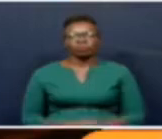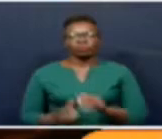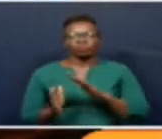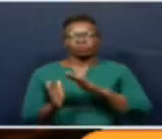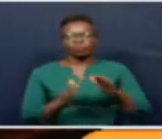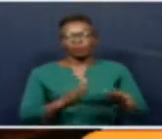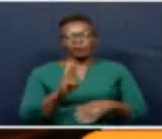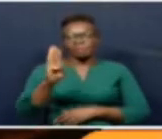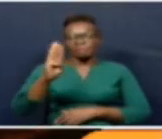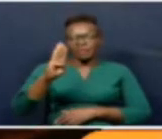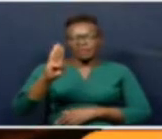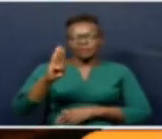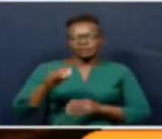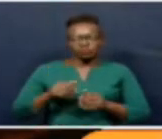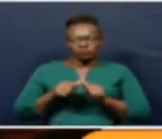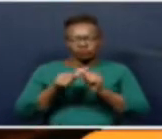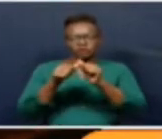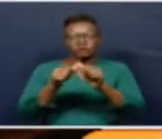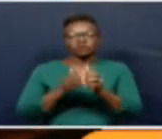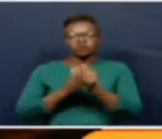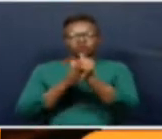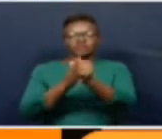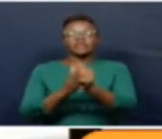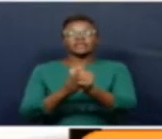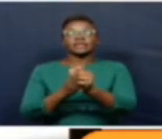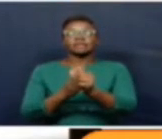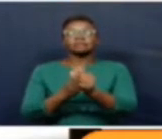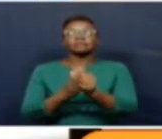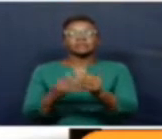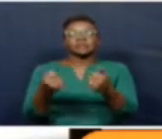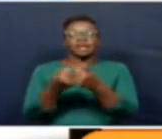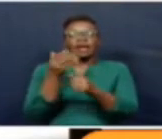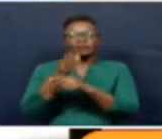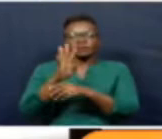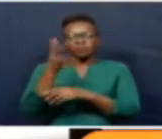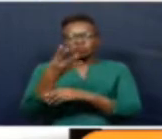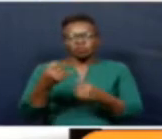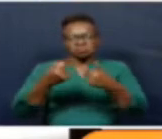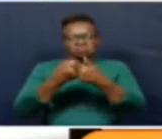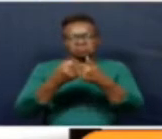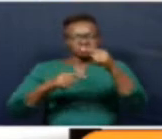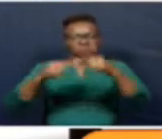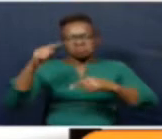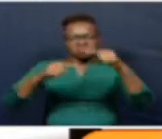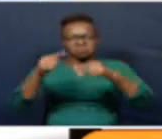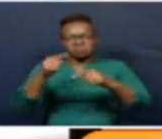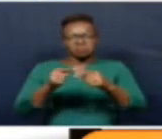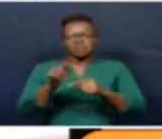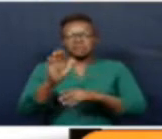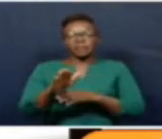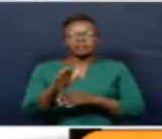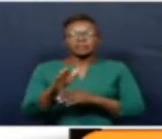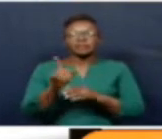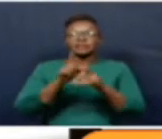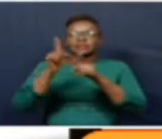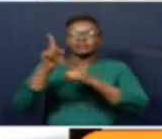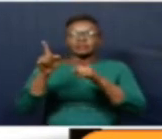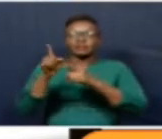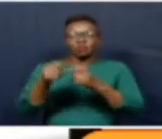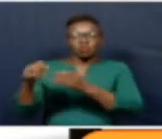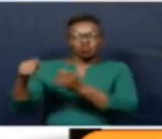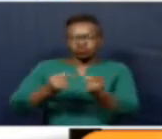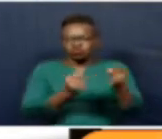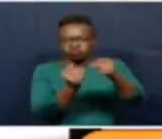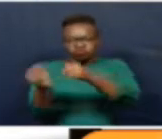Baldev Chager still leads the classification standings after the fourth competitive stage at the Classic Safari Rally in Laikipia, despite Carl